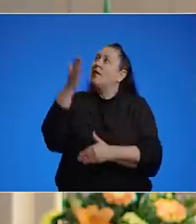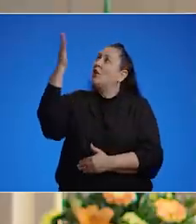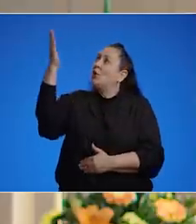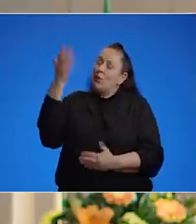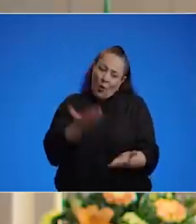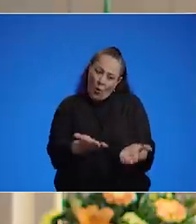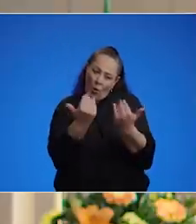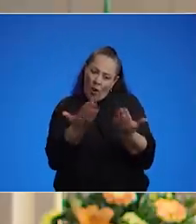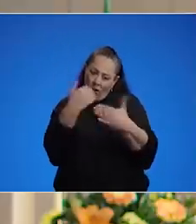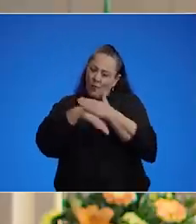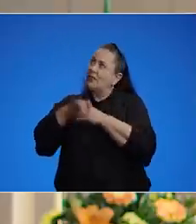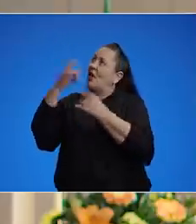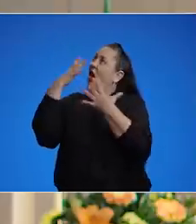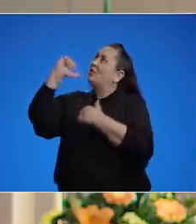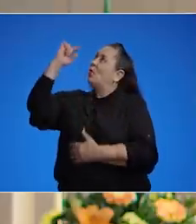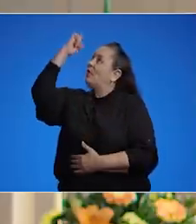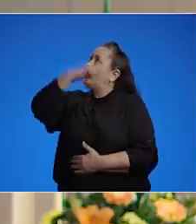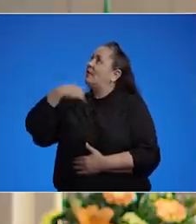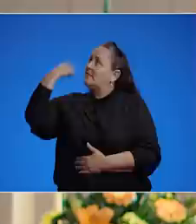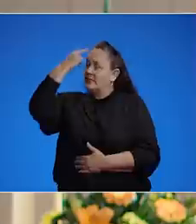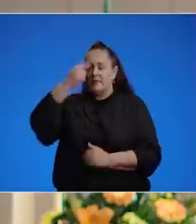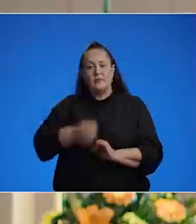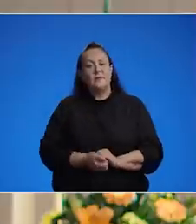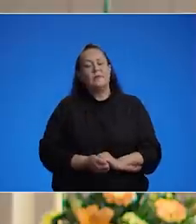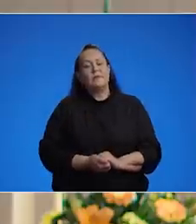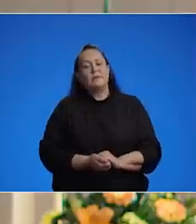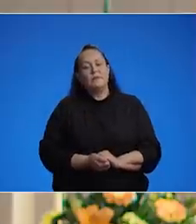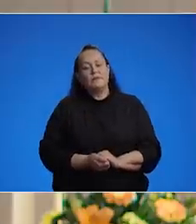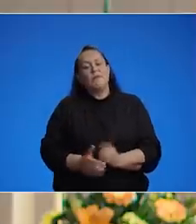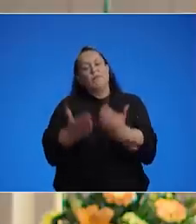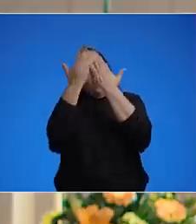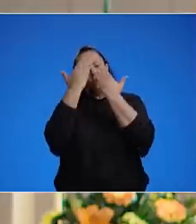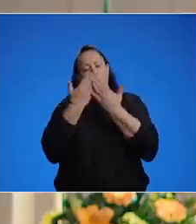Humbly, Welcome them into the light of your face.